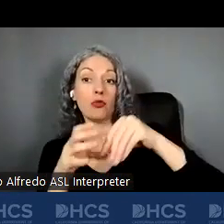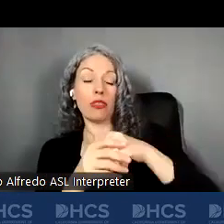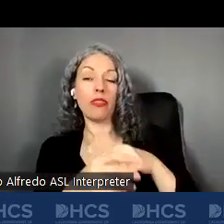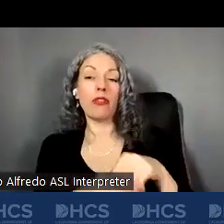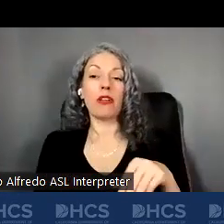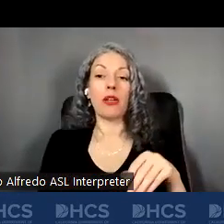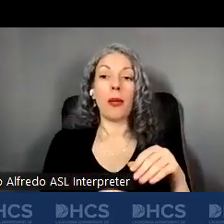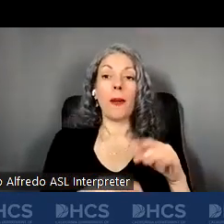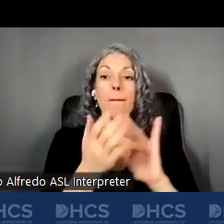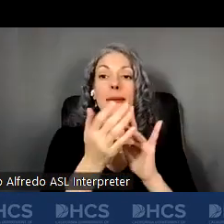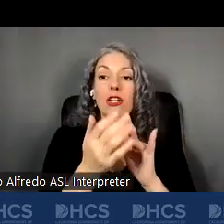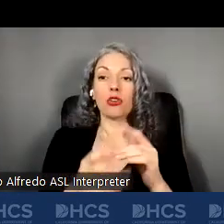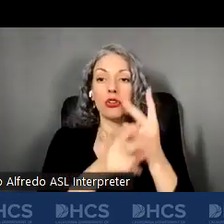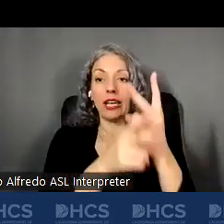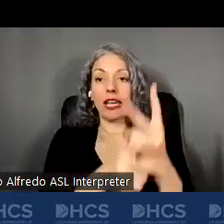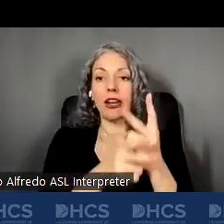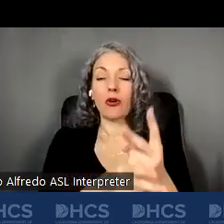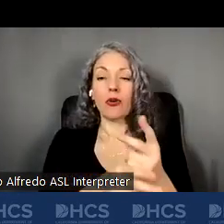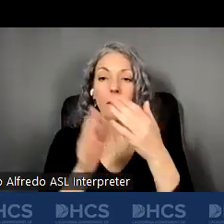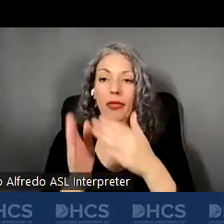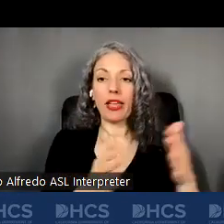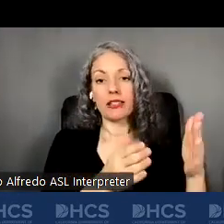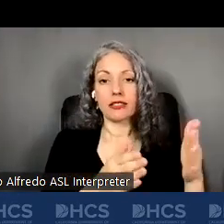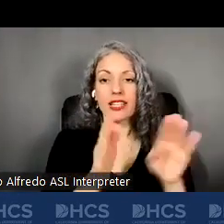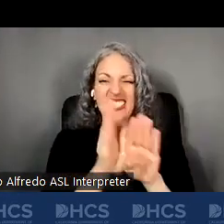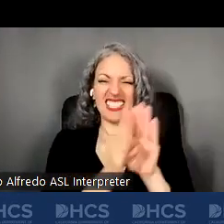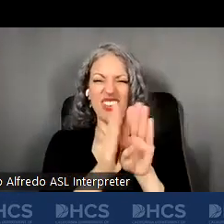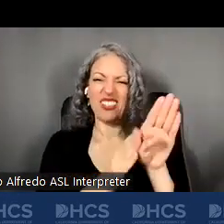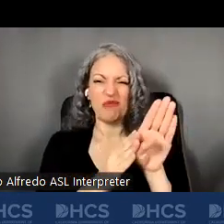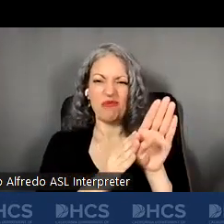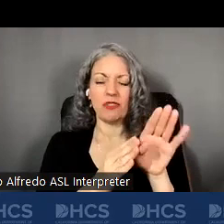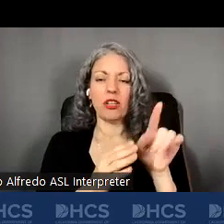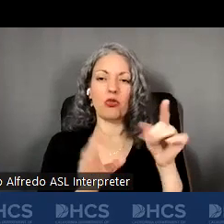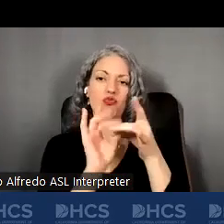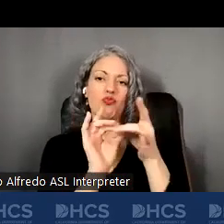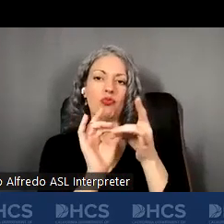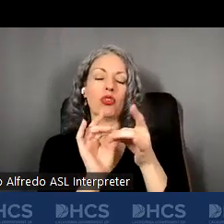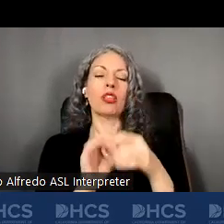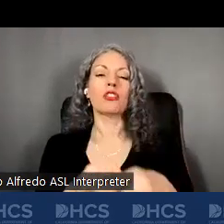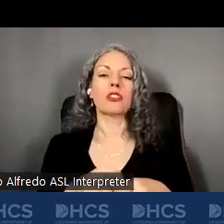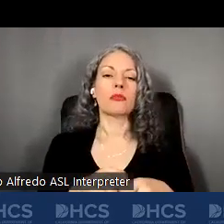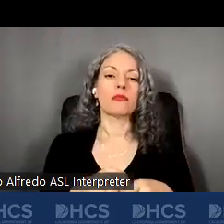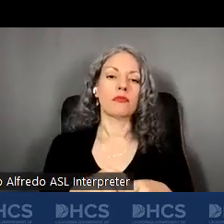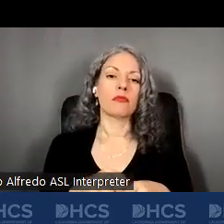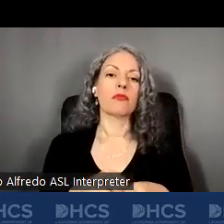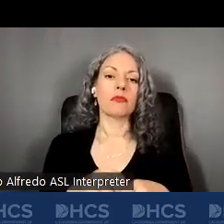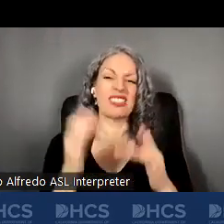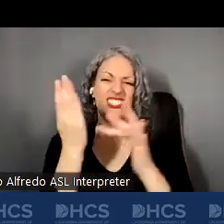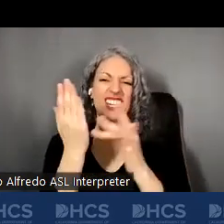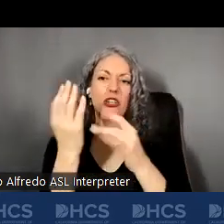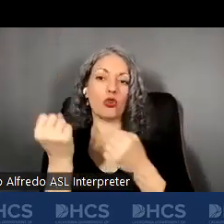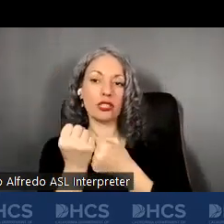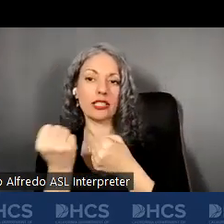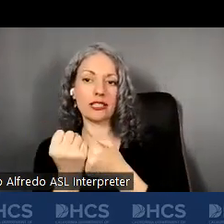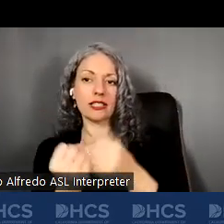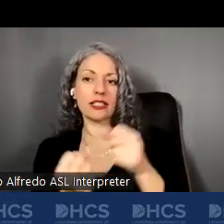and develop those contractual relationships, for example, there's technical assistance vendors that